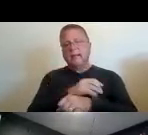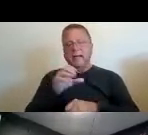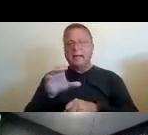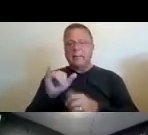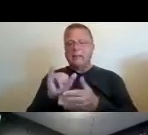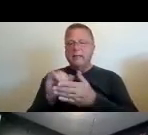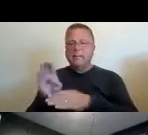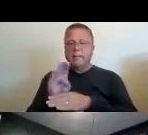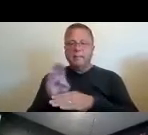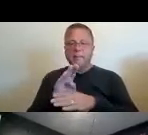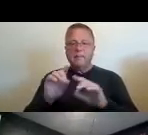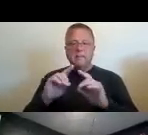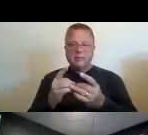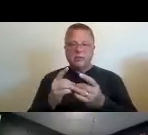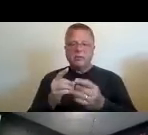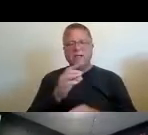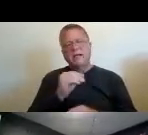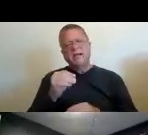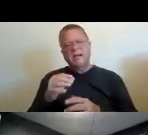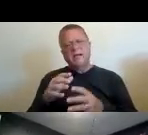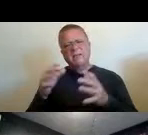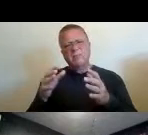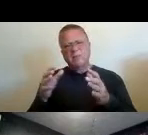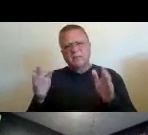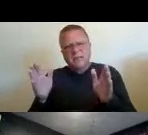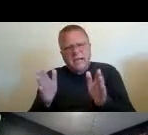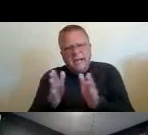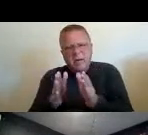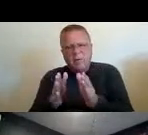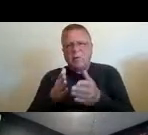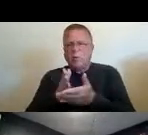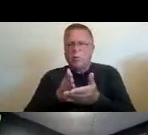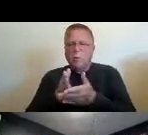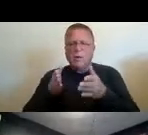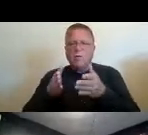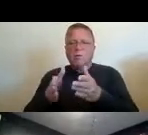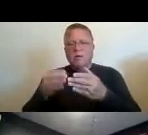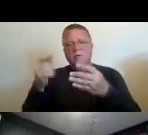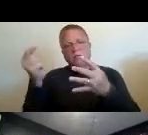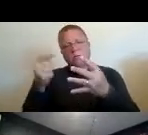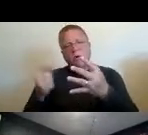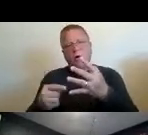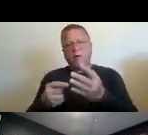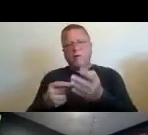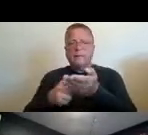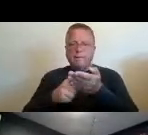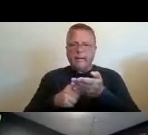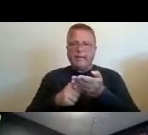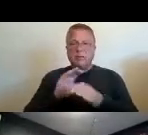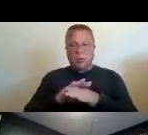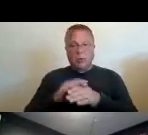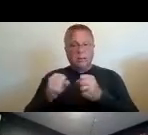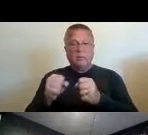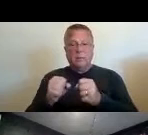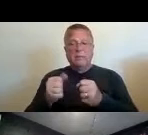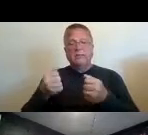district. And it has a fairly narrow right of way for all the demands that are on that street, needing to